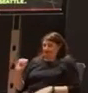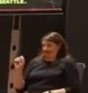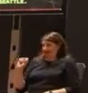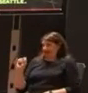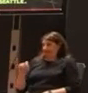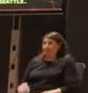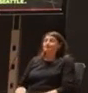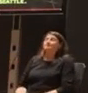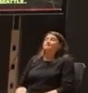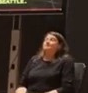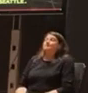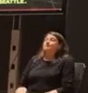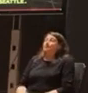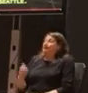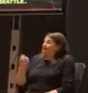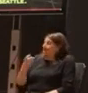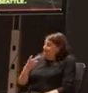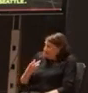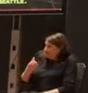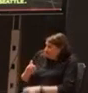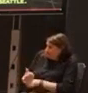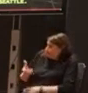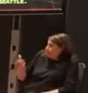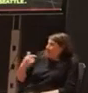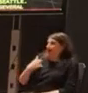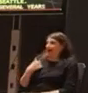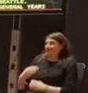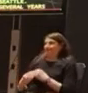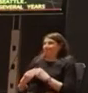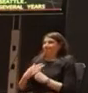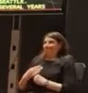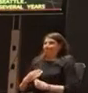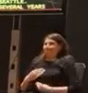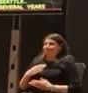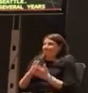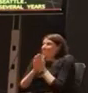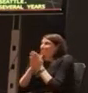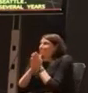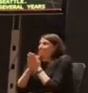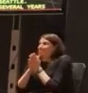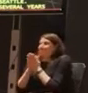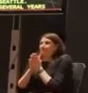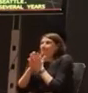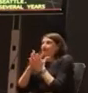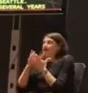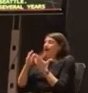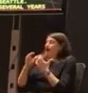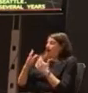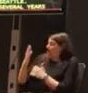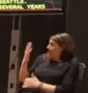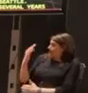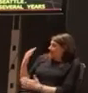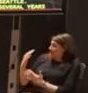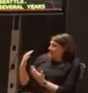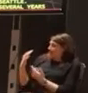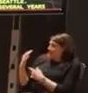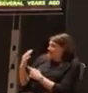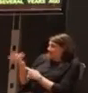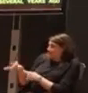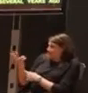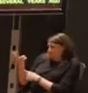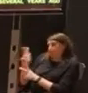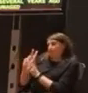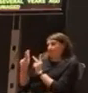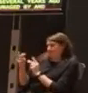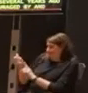Several years ago, I was encouraged by Georgia McDade and Stephanie Oliver, president of the Black